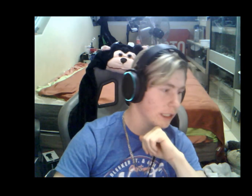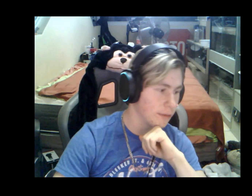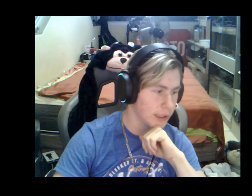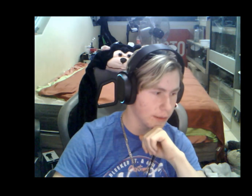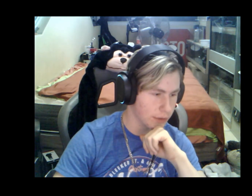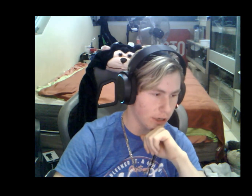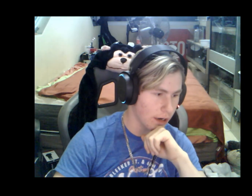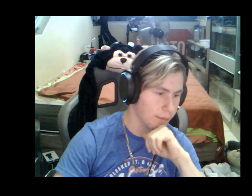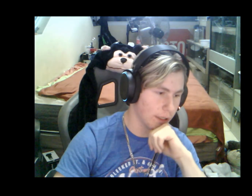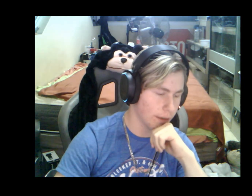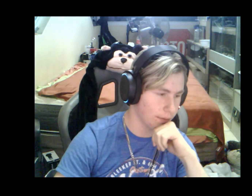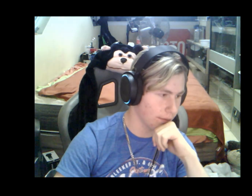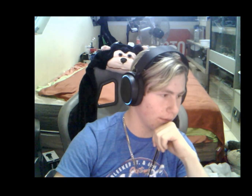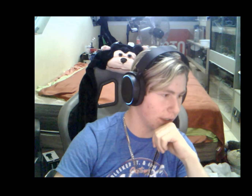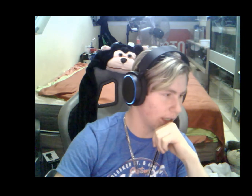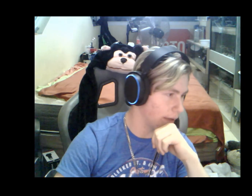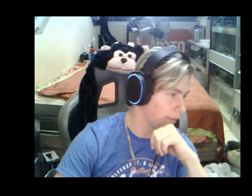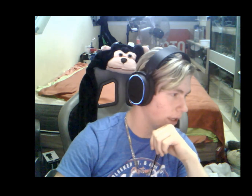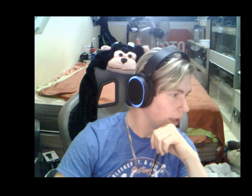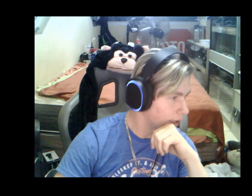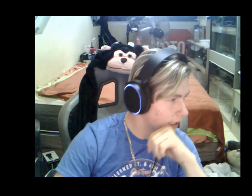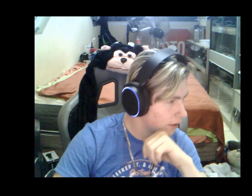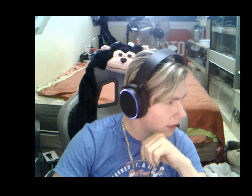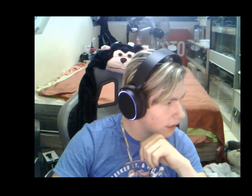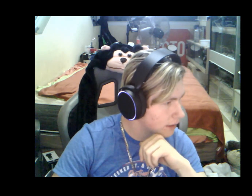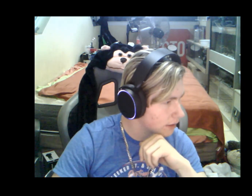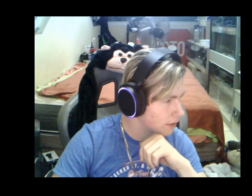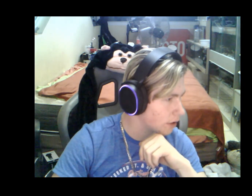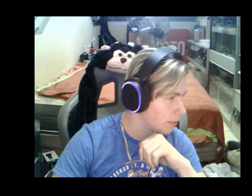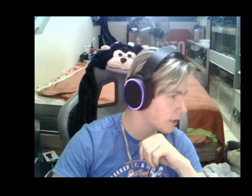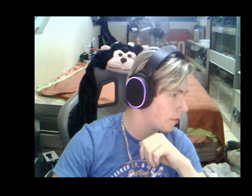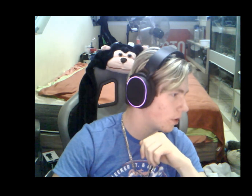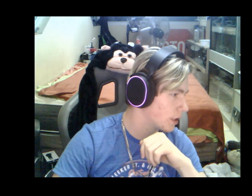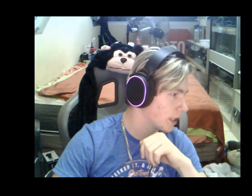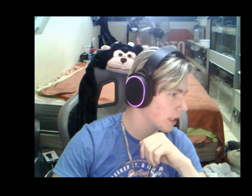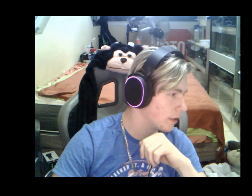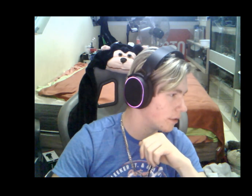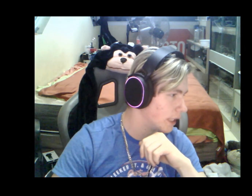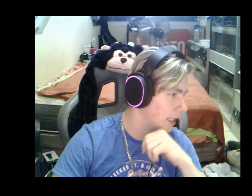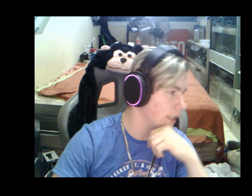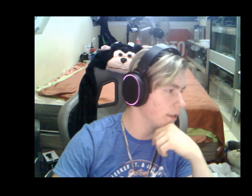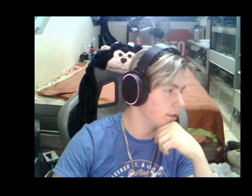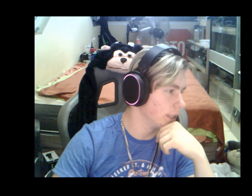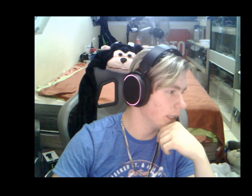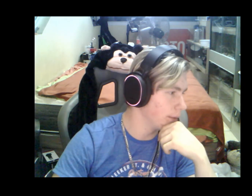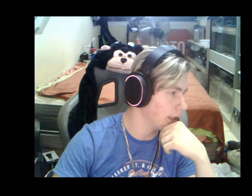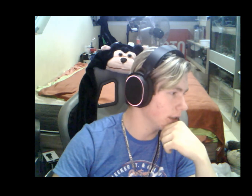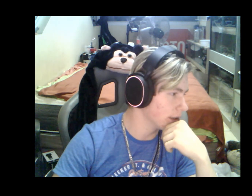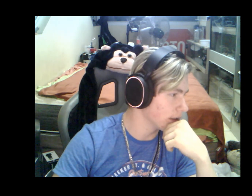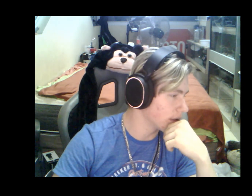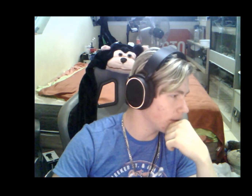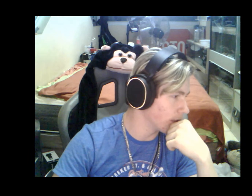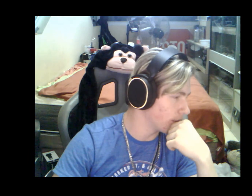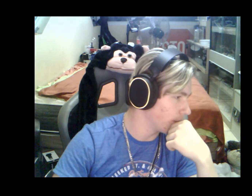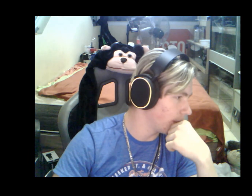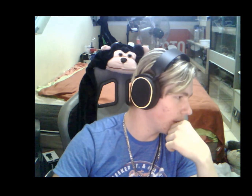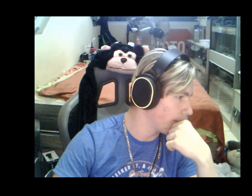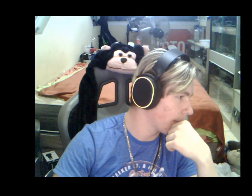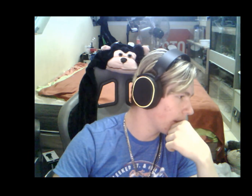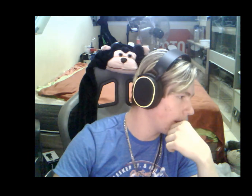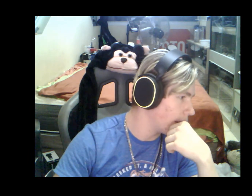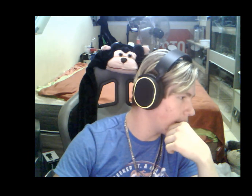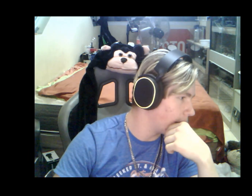giveaway is be subscribed. But yeah, thank you guys so much for watching. It really, really means so much for